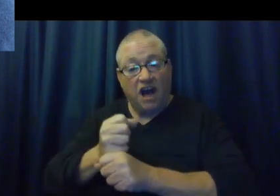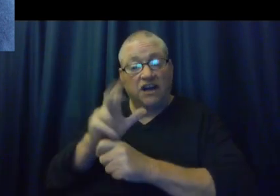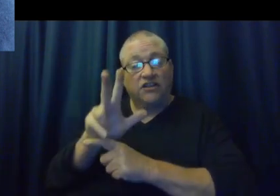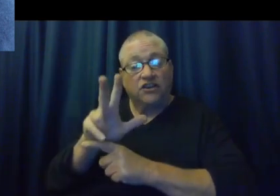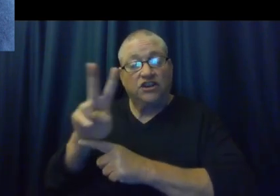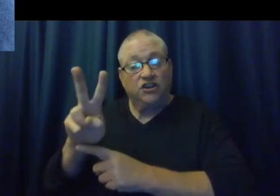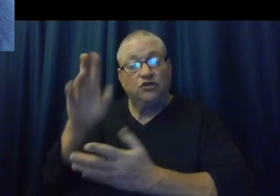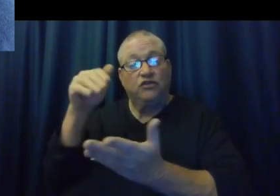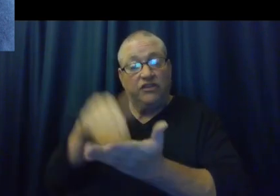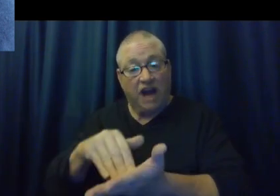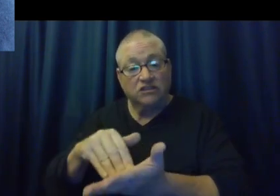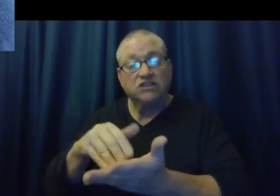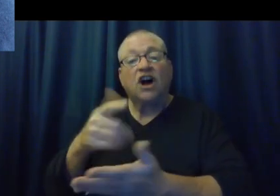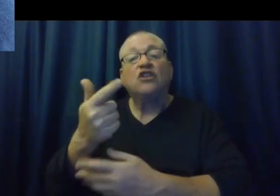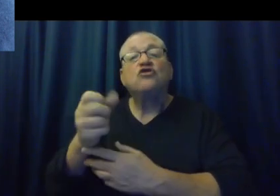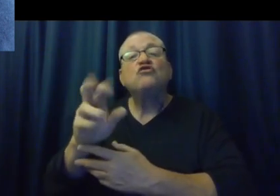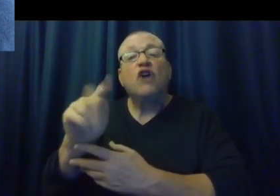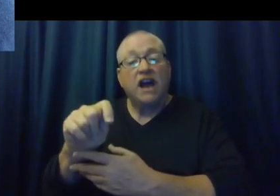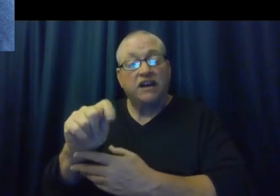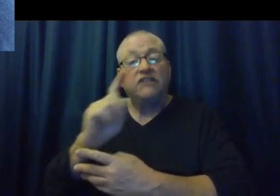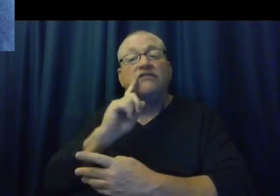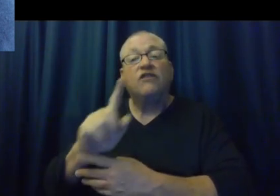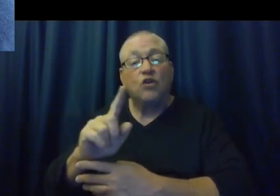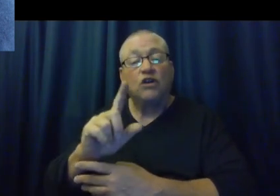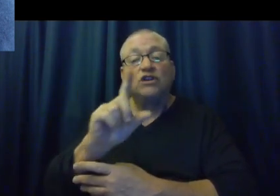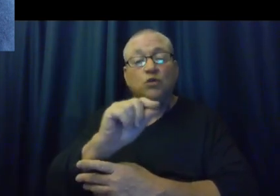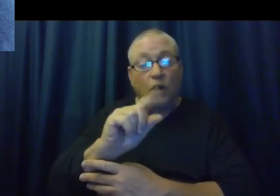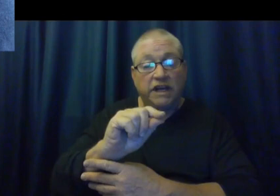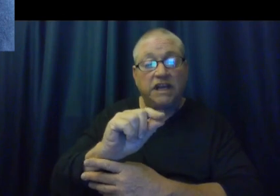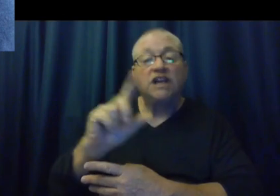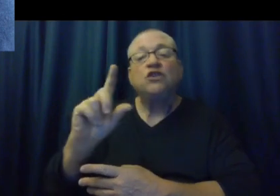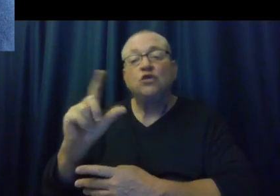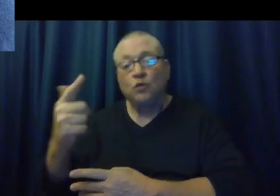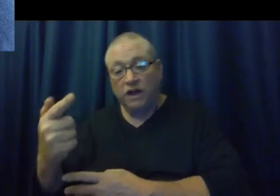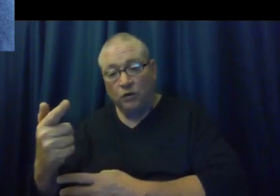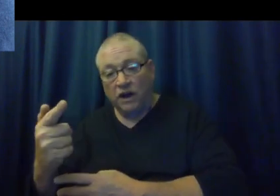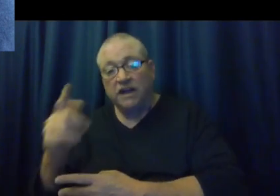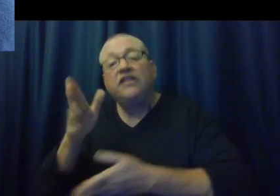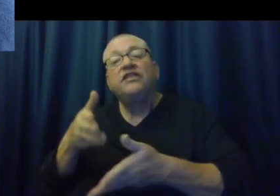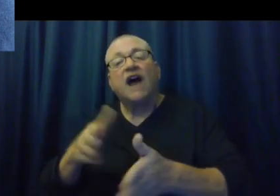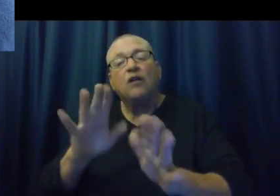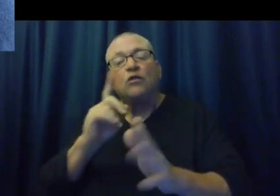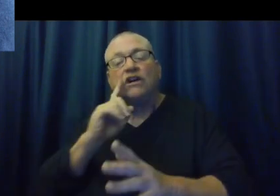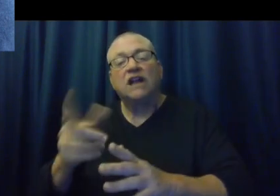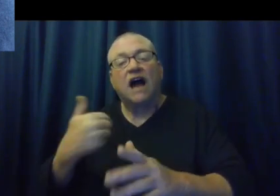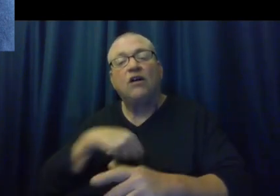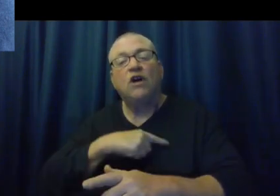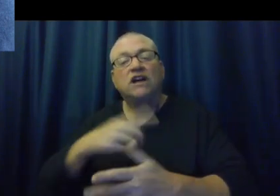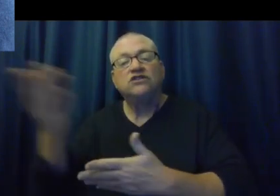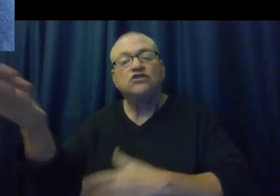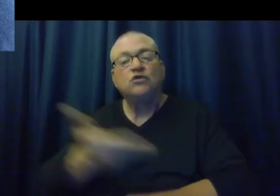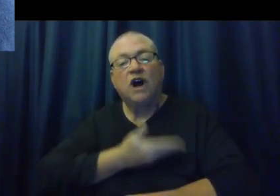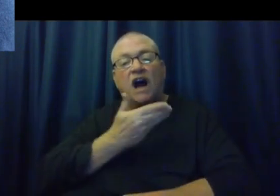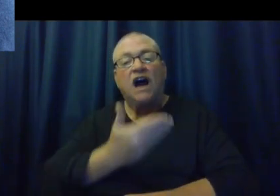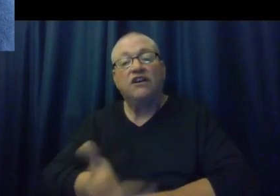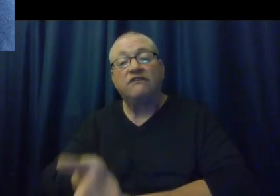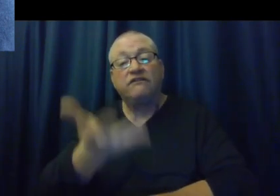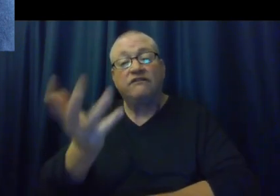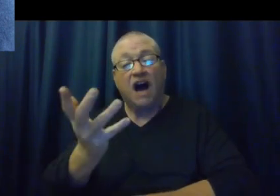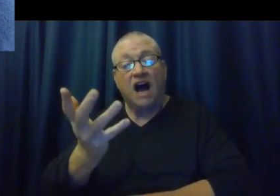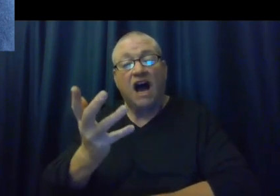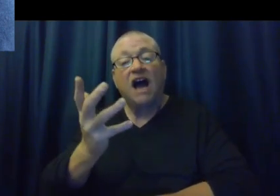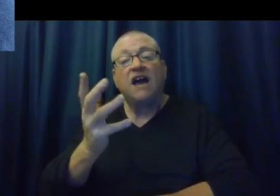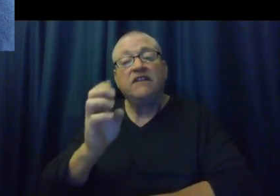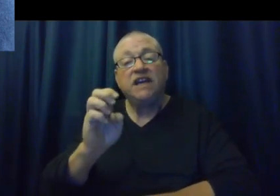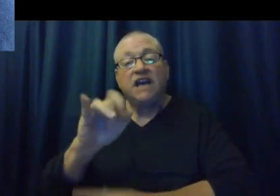grant for 2020-2021. This will enable the task force to hire 5 EID student advocates and invest